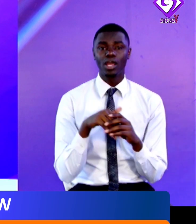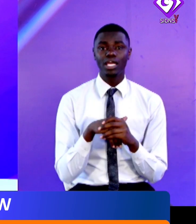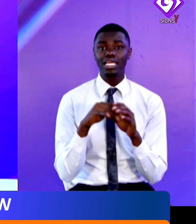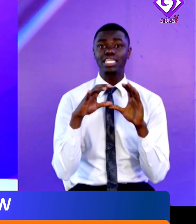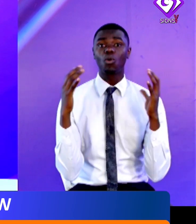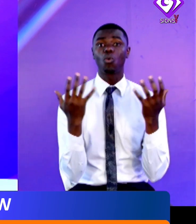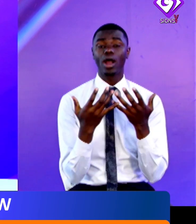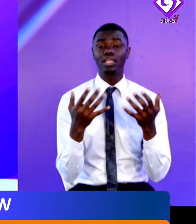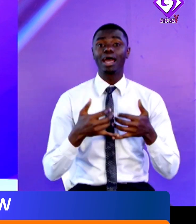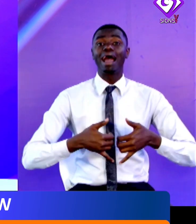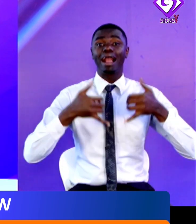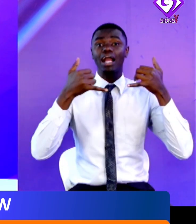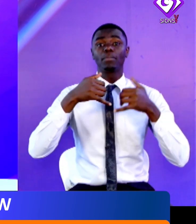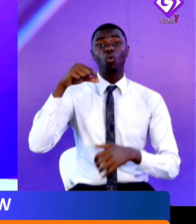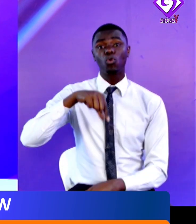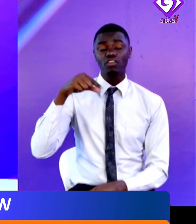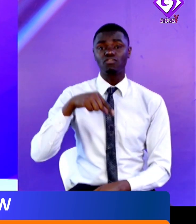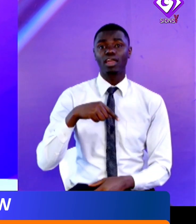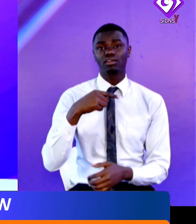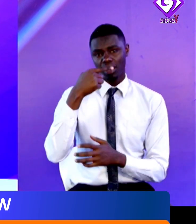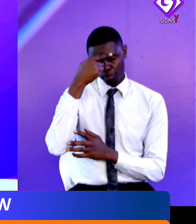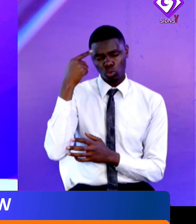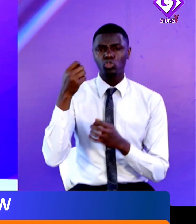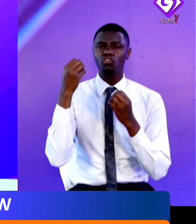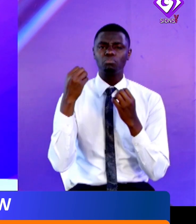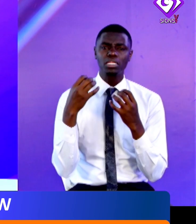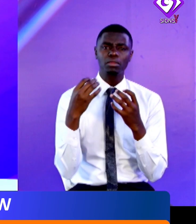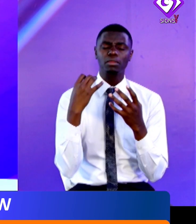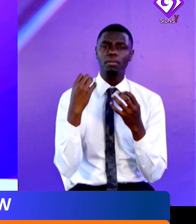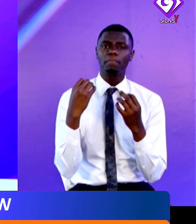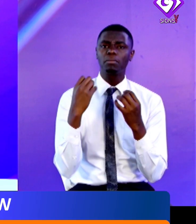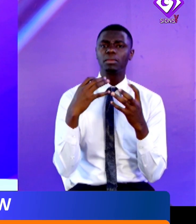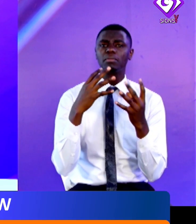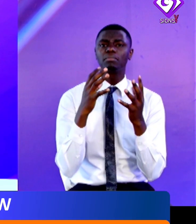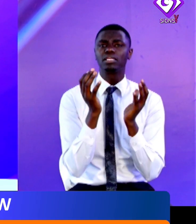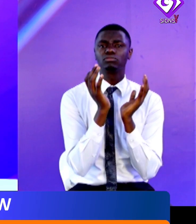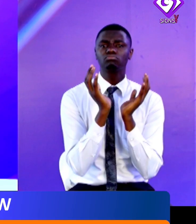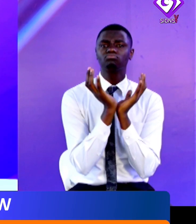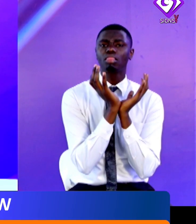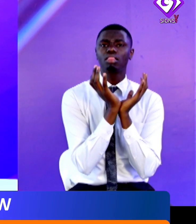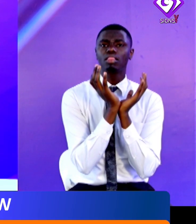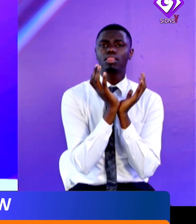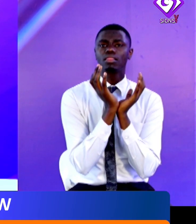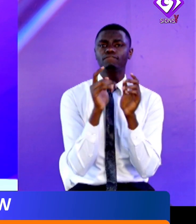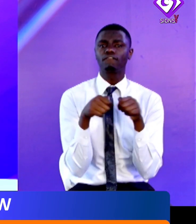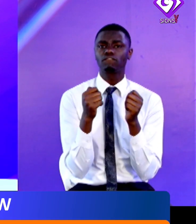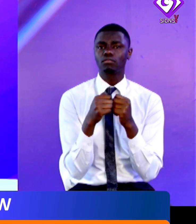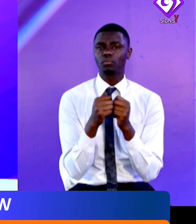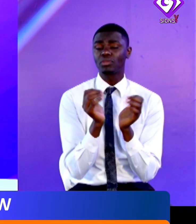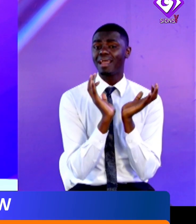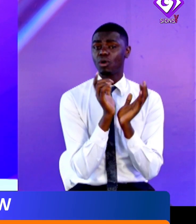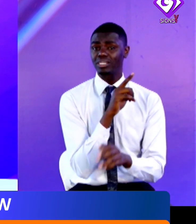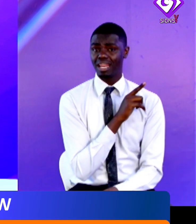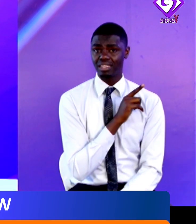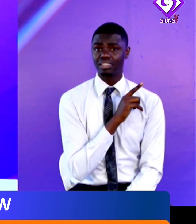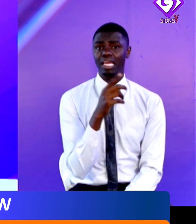Cup qualifiers in several years due to past stadium compliance issues. The return of such high-profile games to Kasarani is